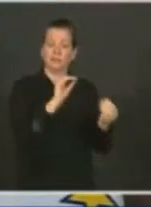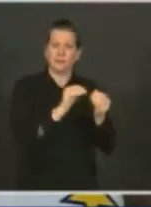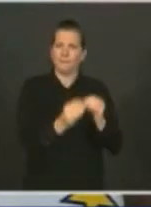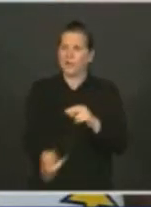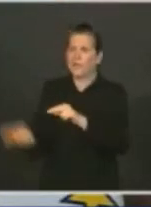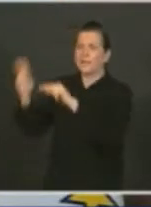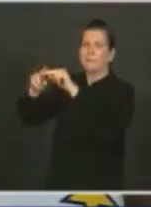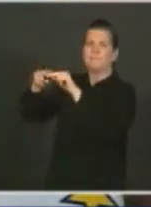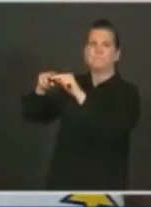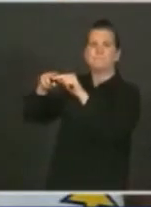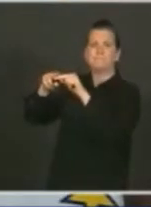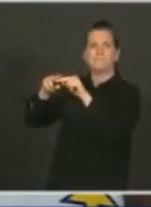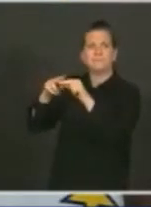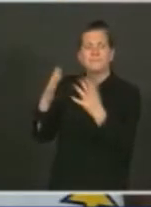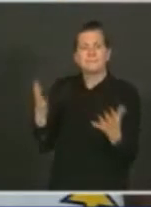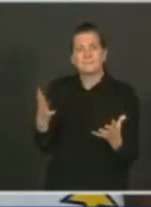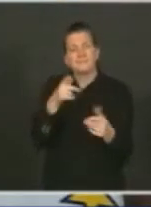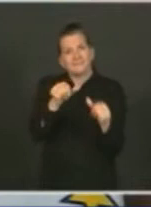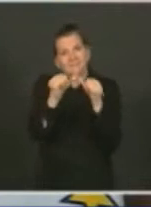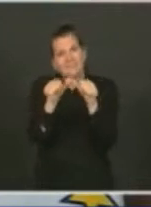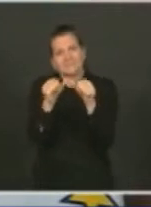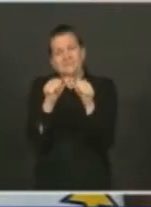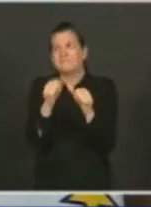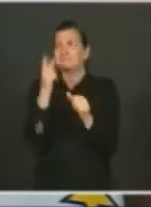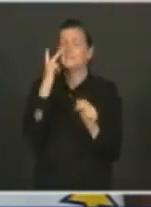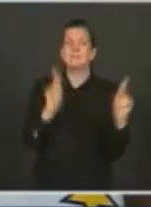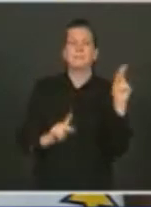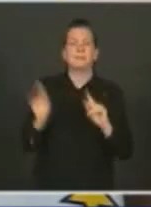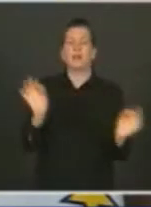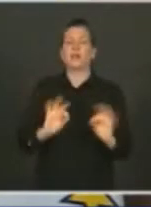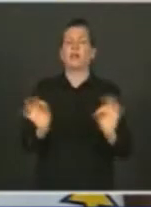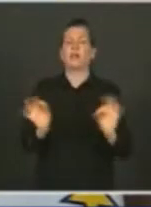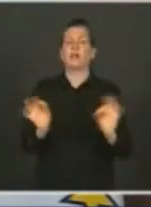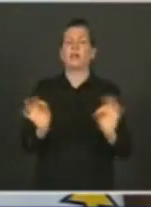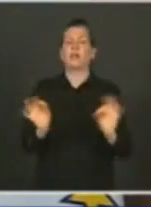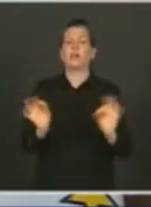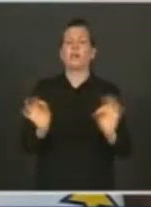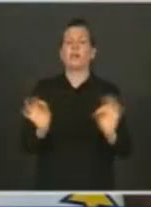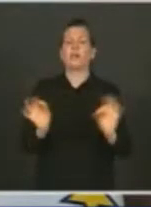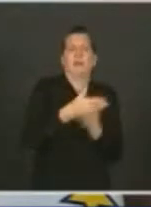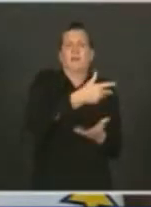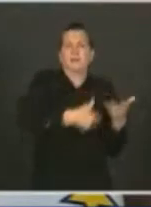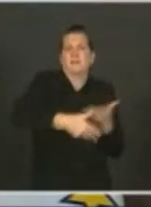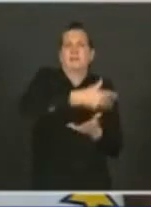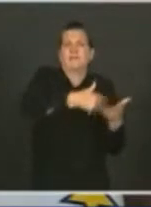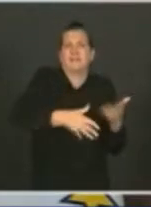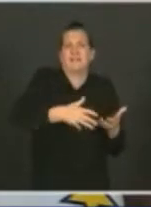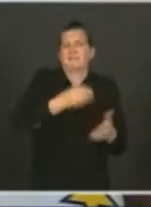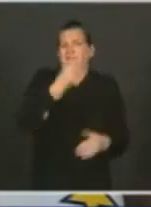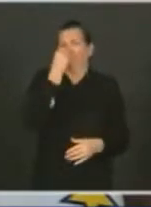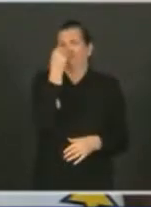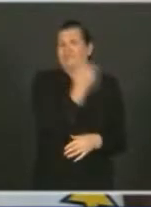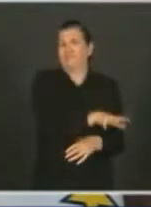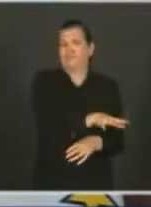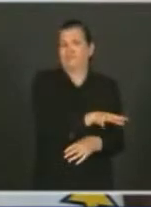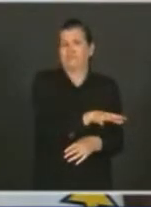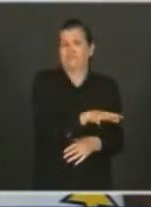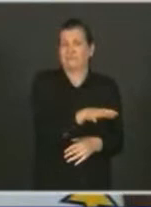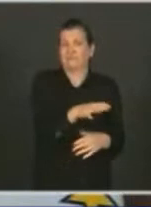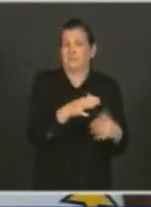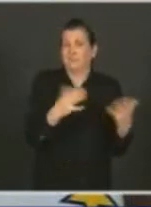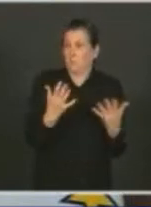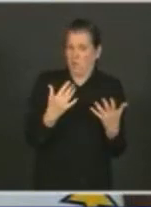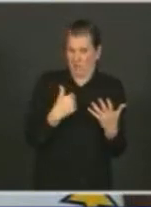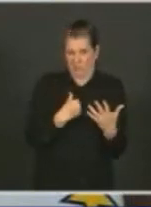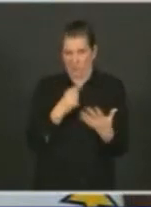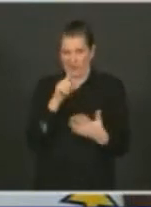You continue to see it. People willfully disregarding what we're asking,